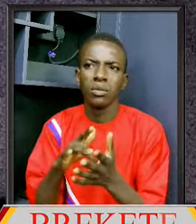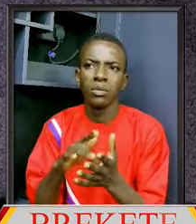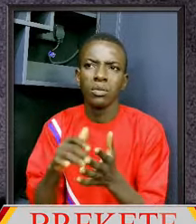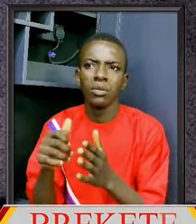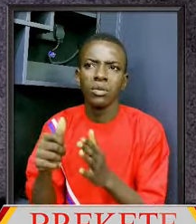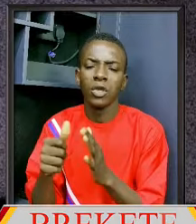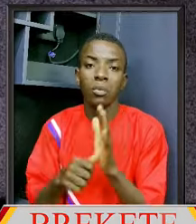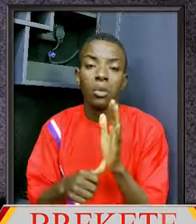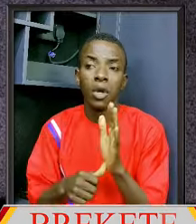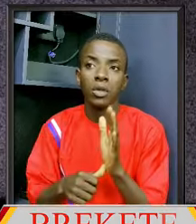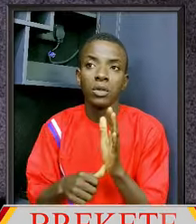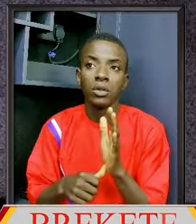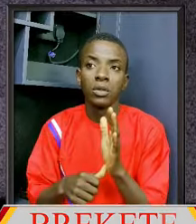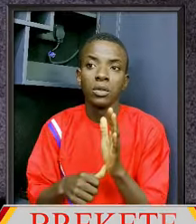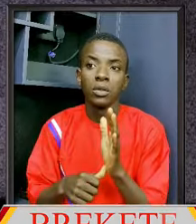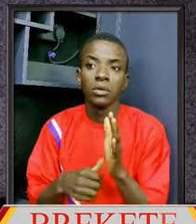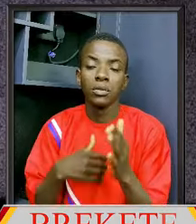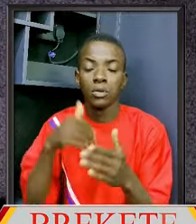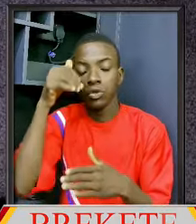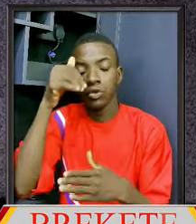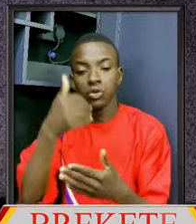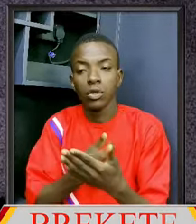have operated on my son and killed him.